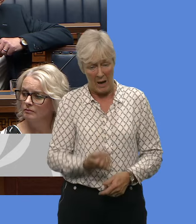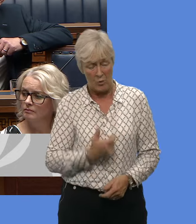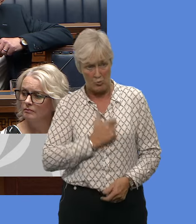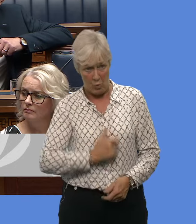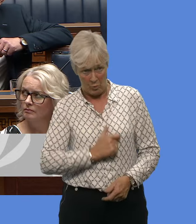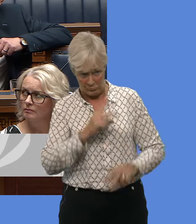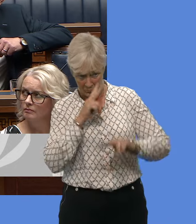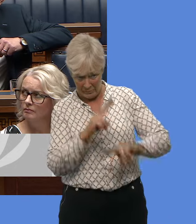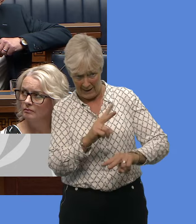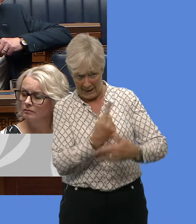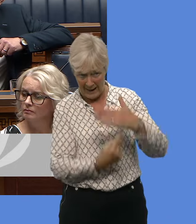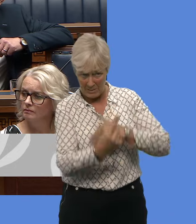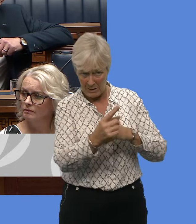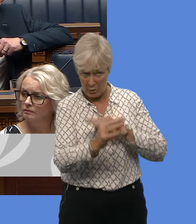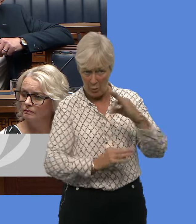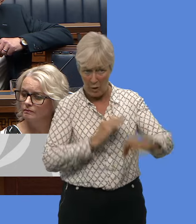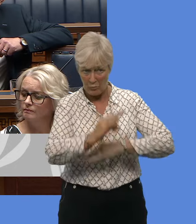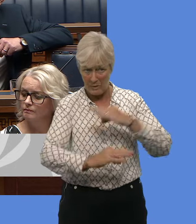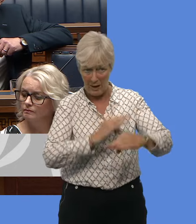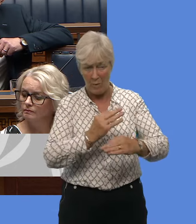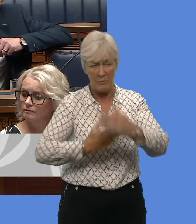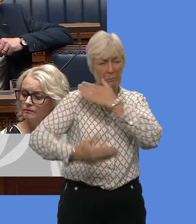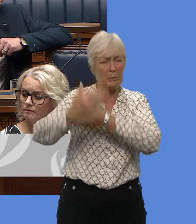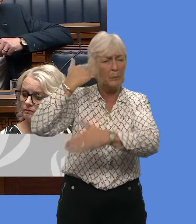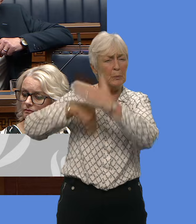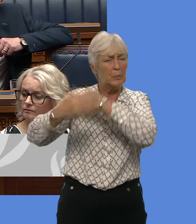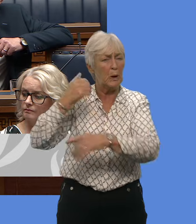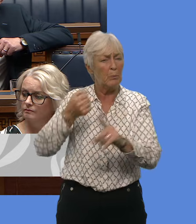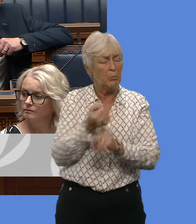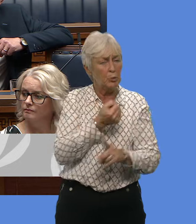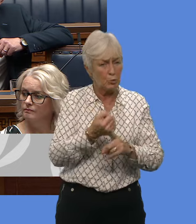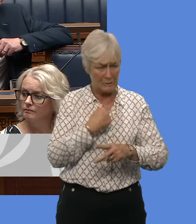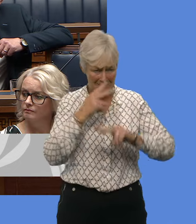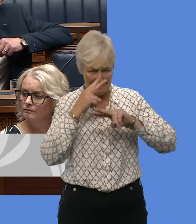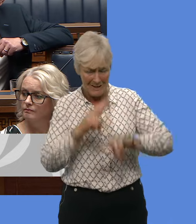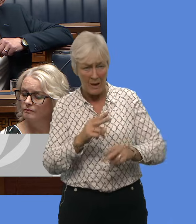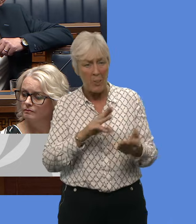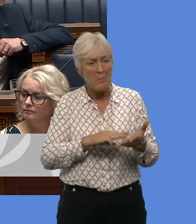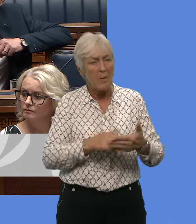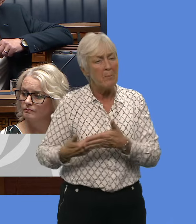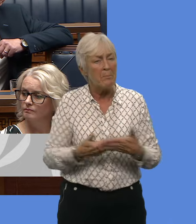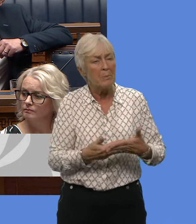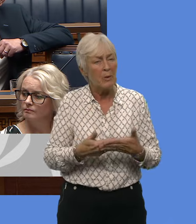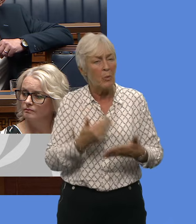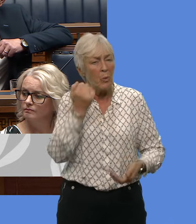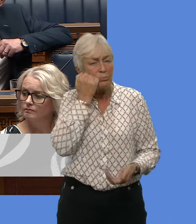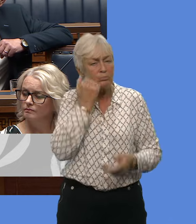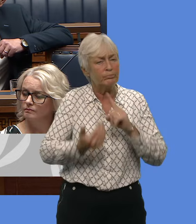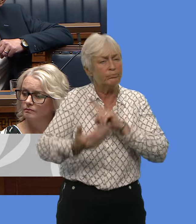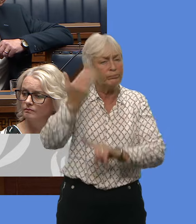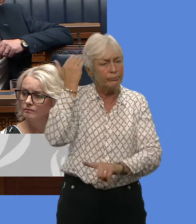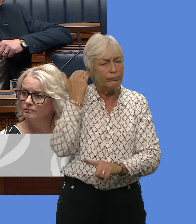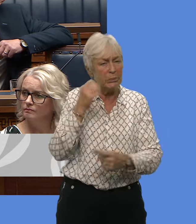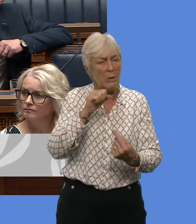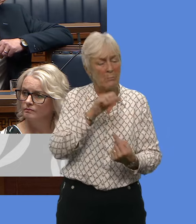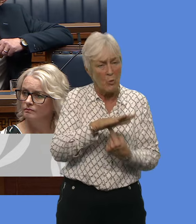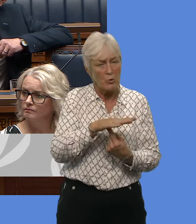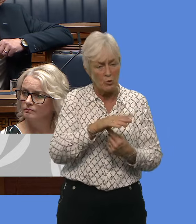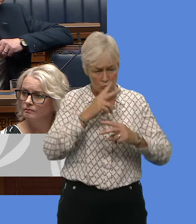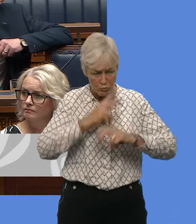overseeing the independent inquiry on historical institutional abuse. We are overseeing the work in relation to mother and baby homes and important investigatory